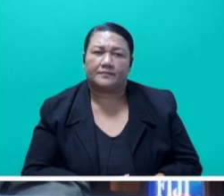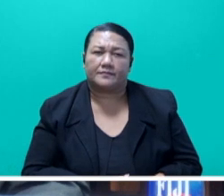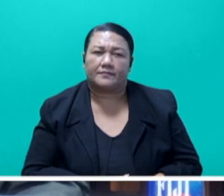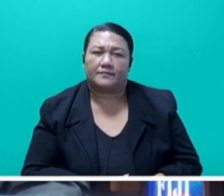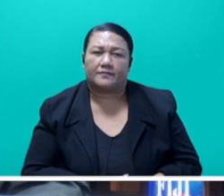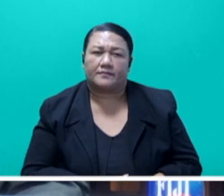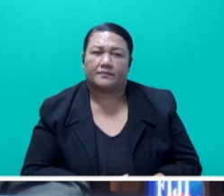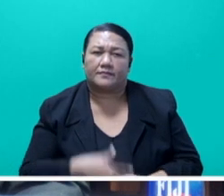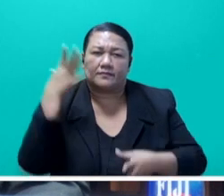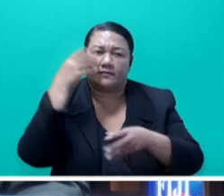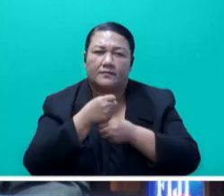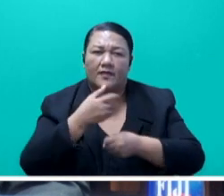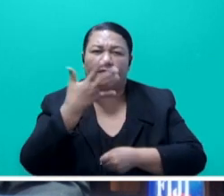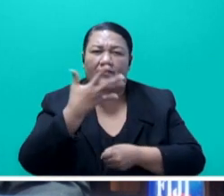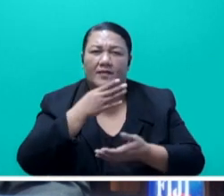a total of